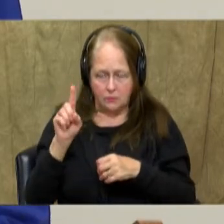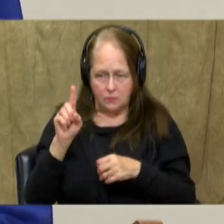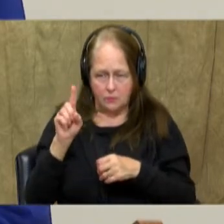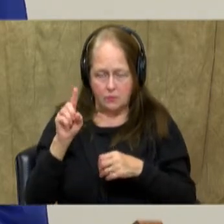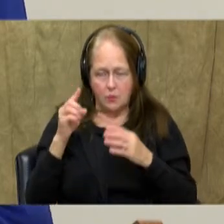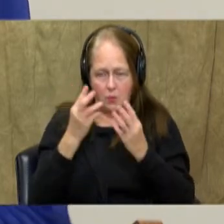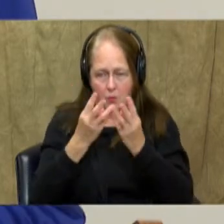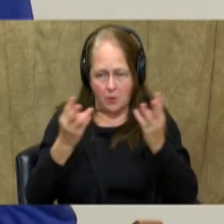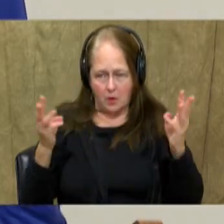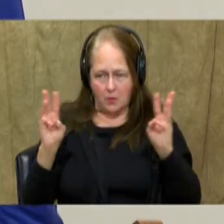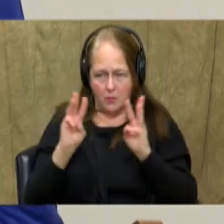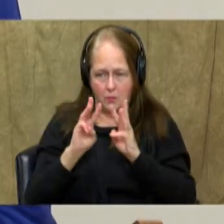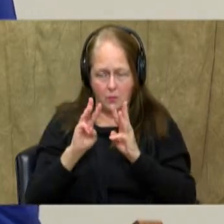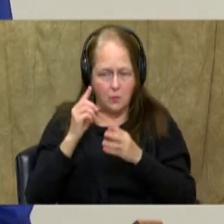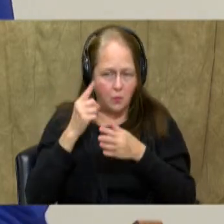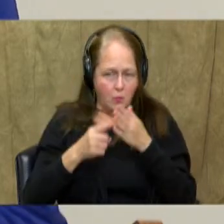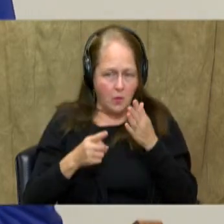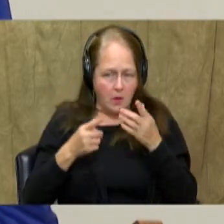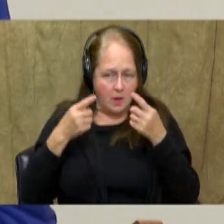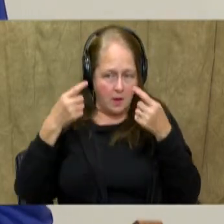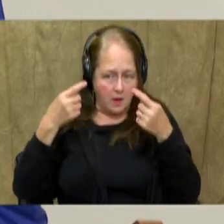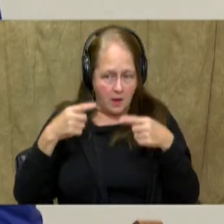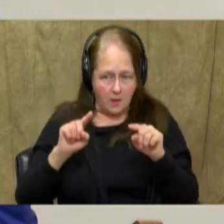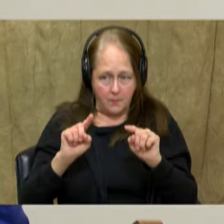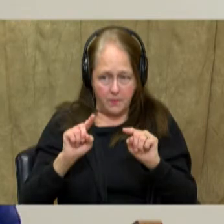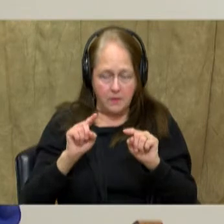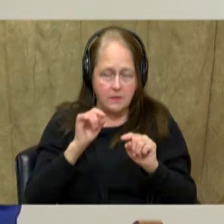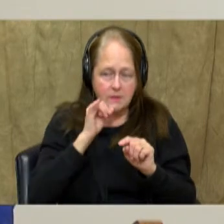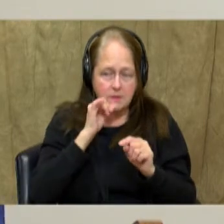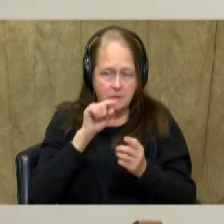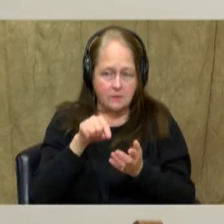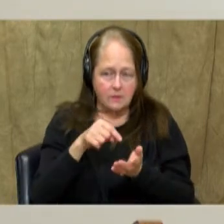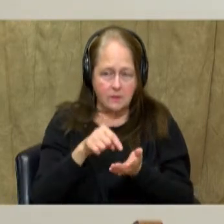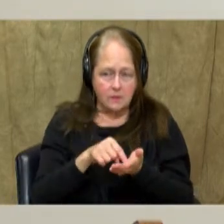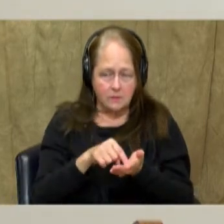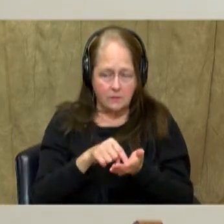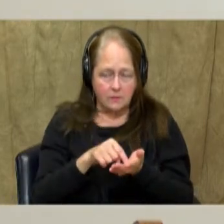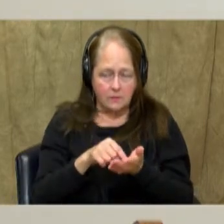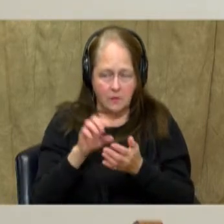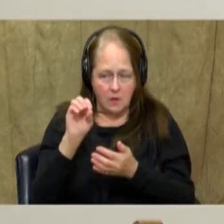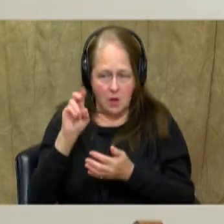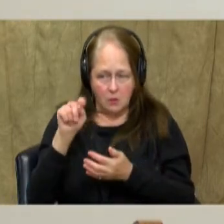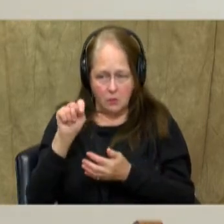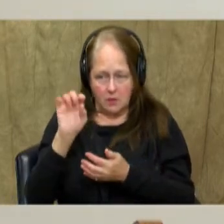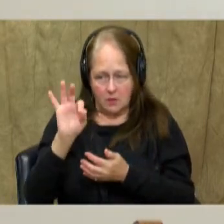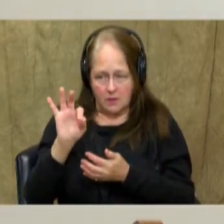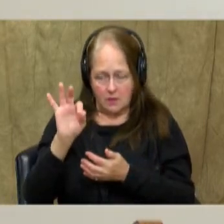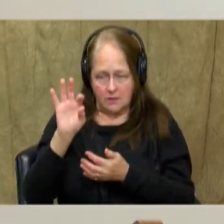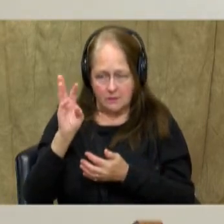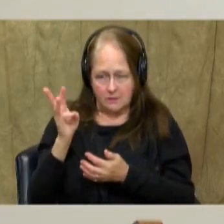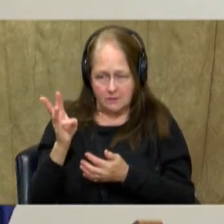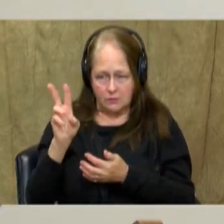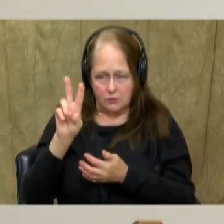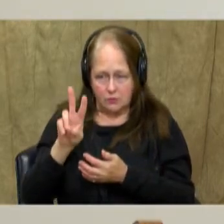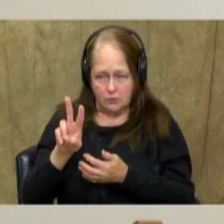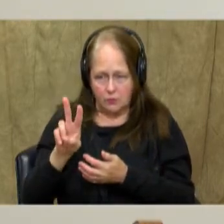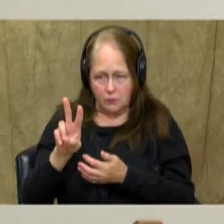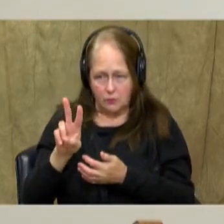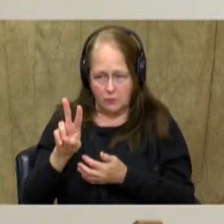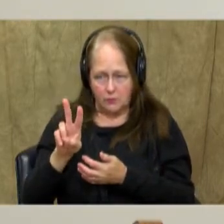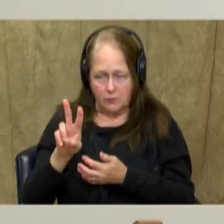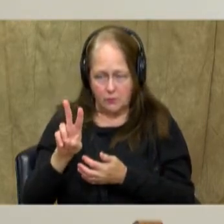this wall. Now, what ended up happening was this. In October of 1962,